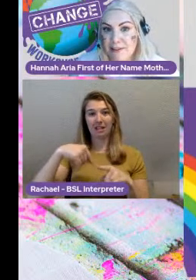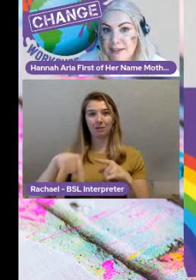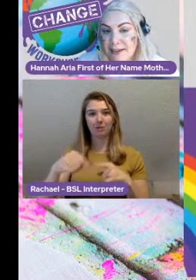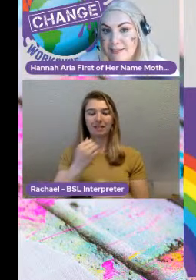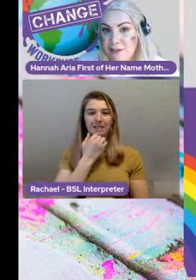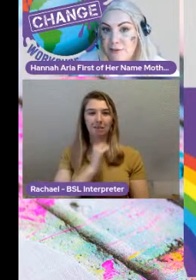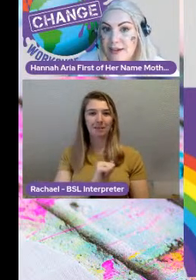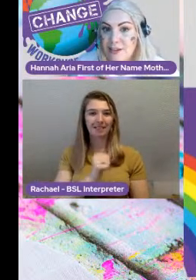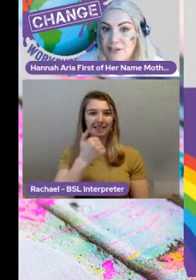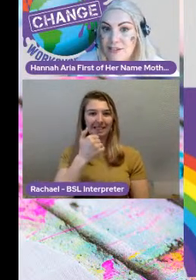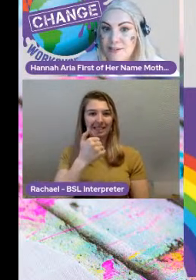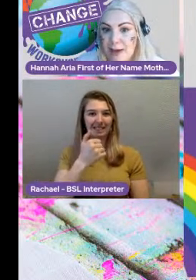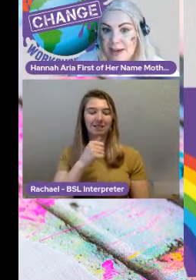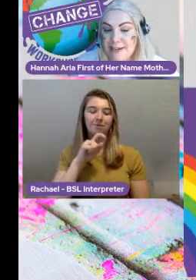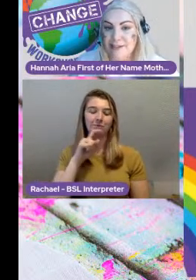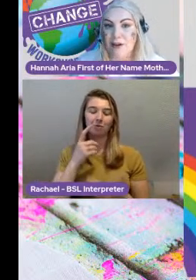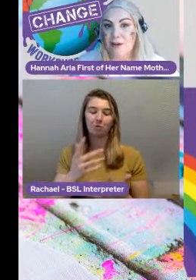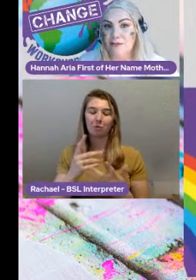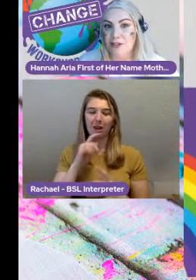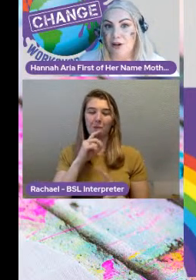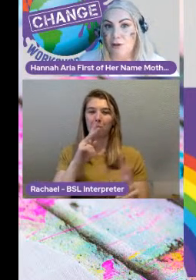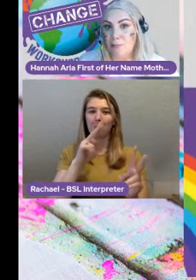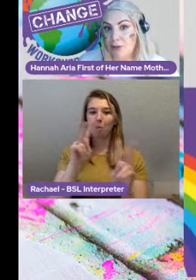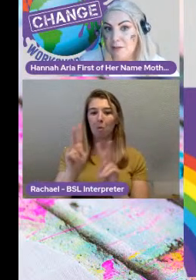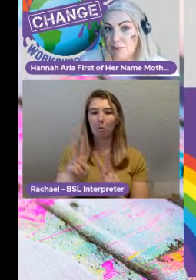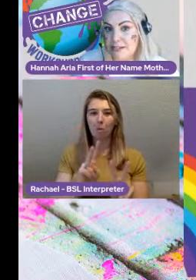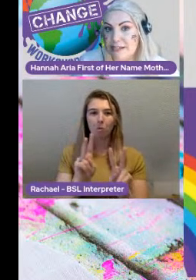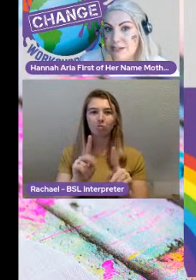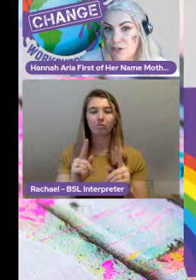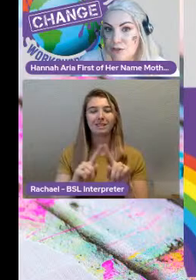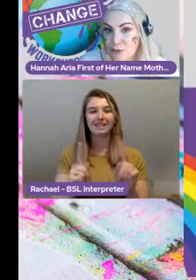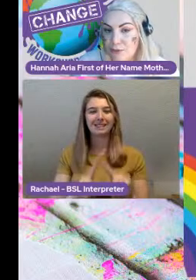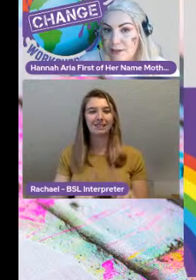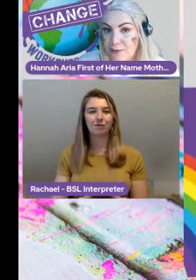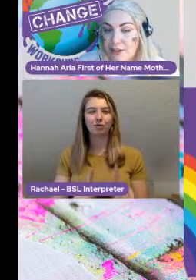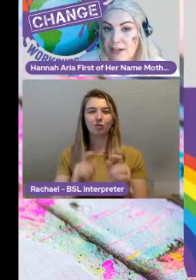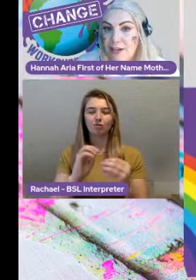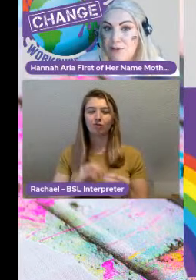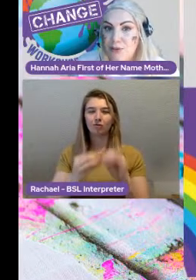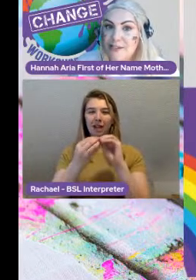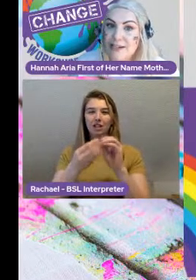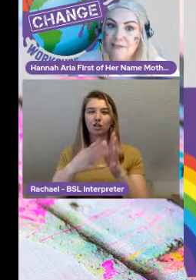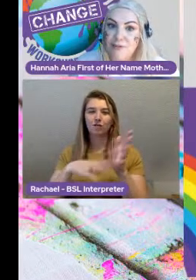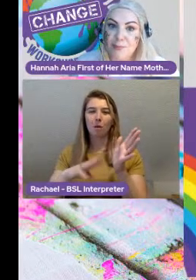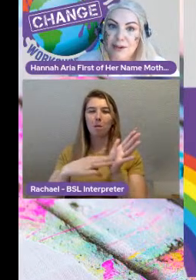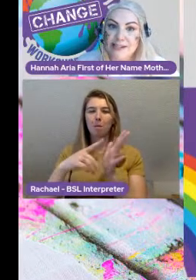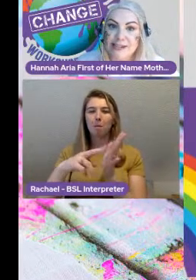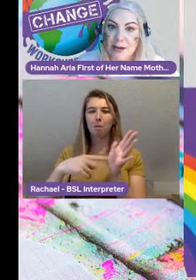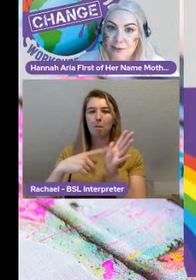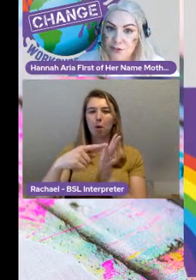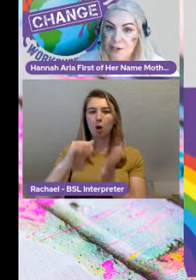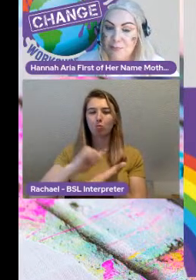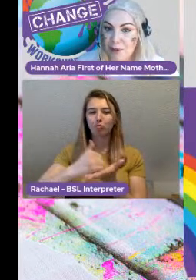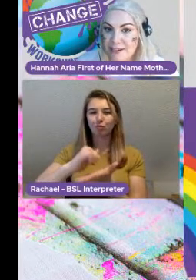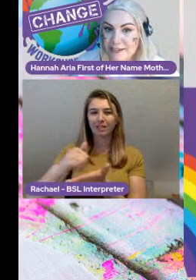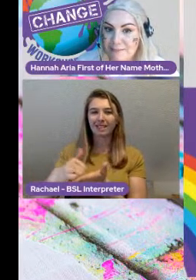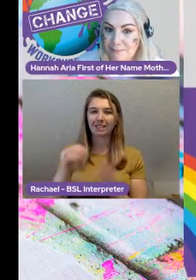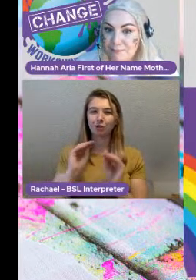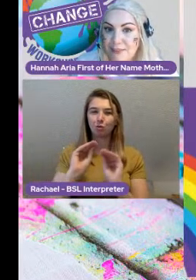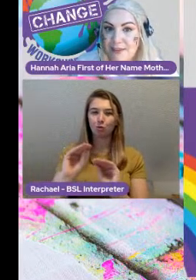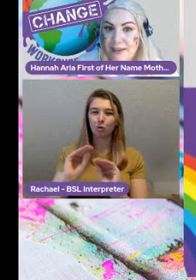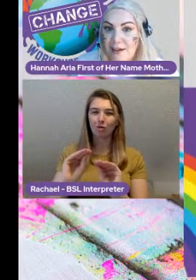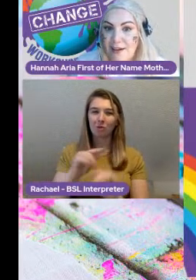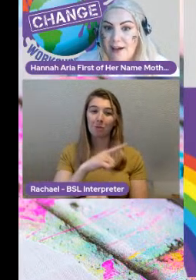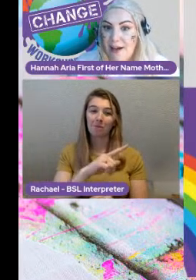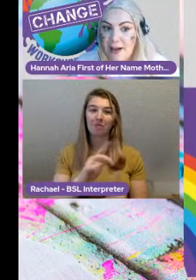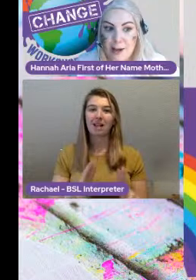are going to be looking at the creations made after our monoprinting tutorial, which was delivered by Tower Street Print.